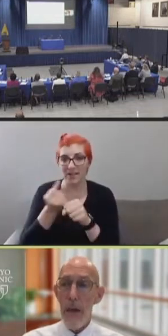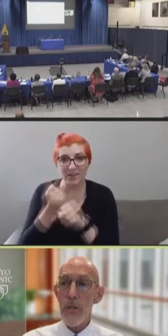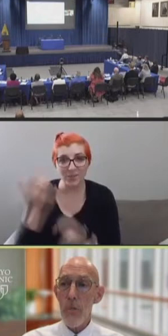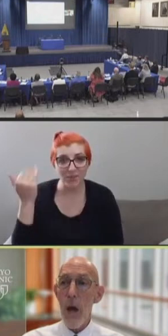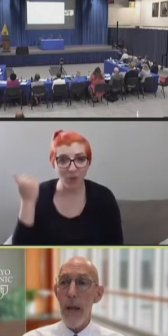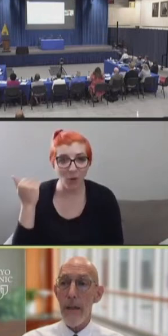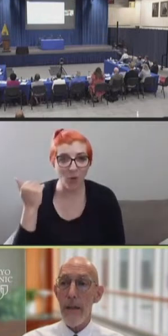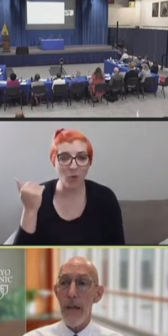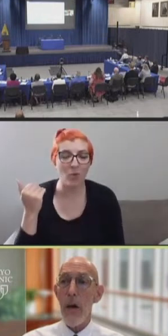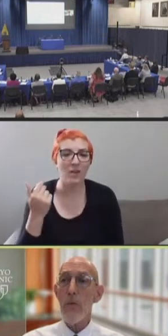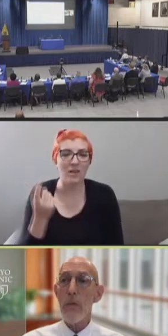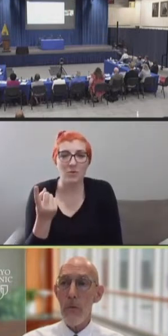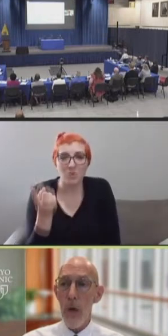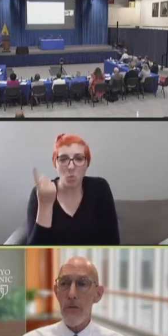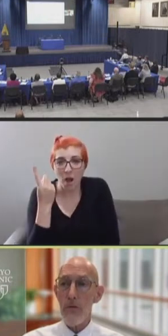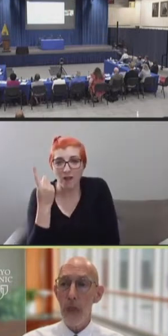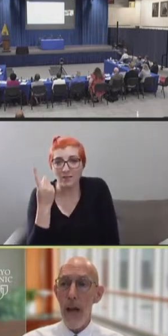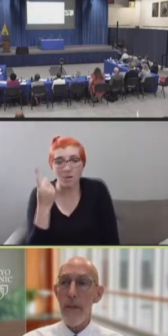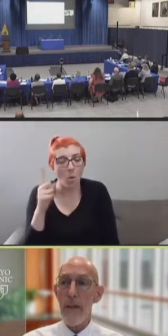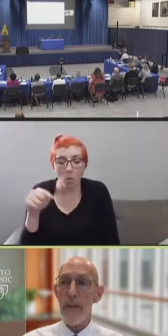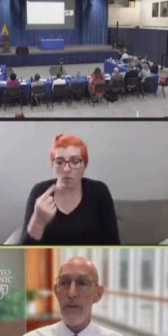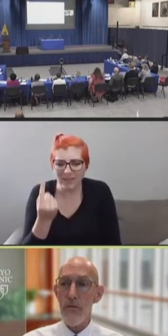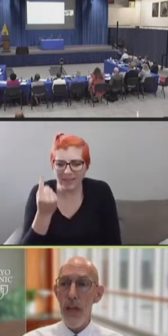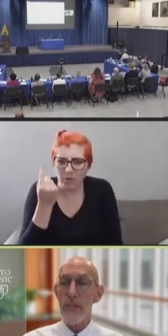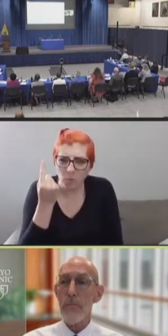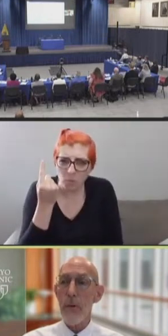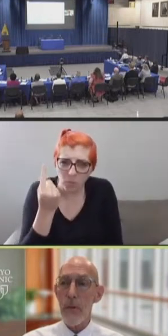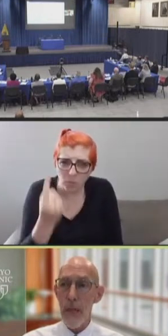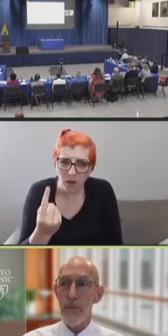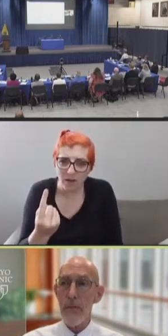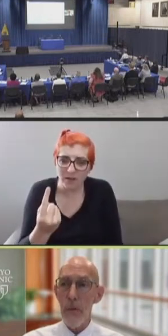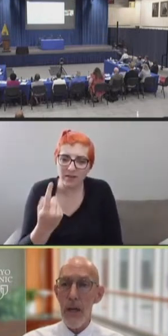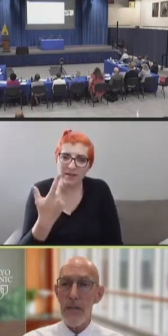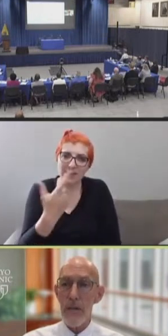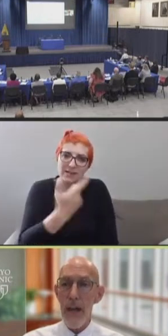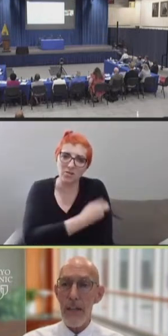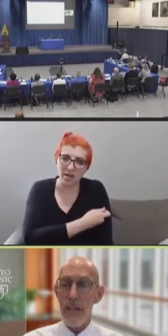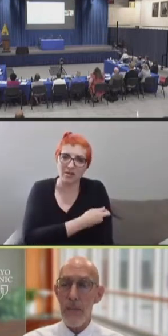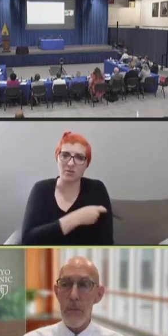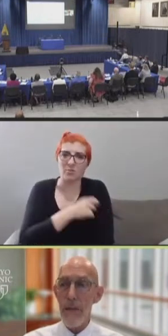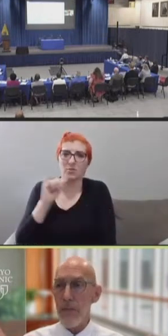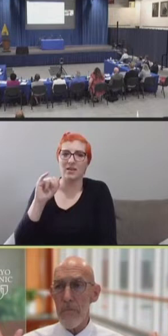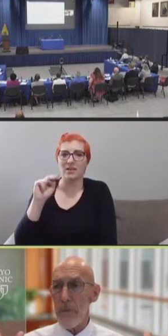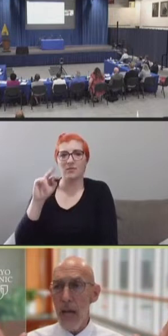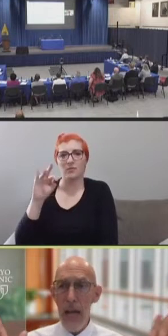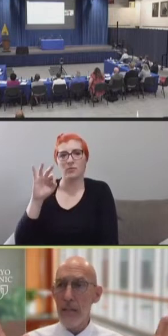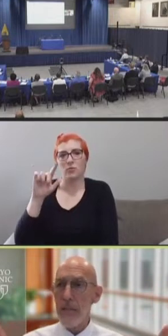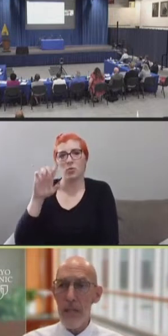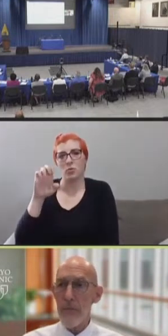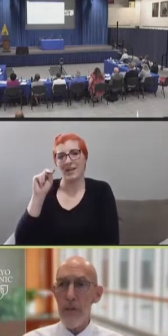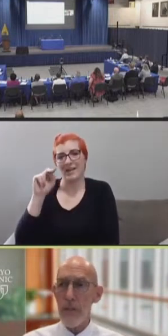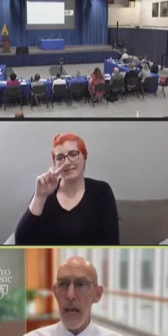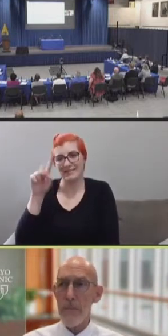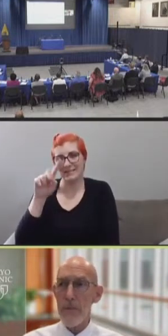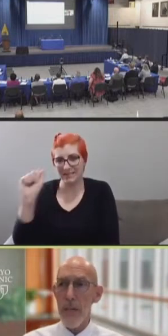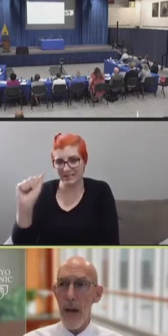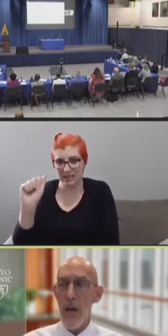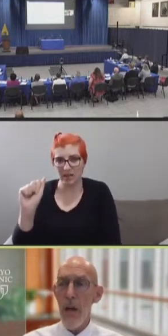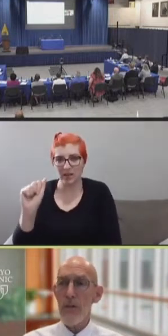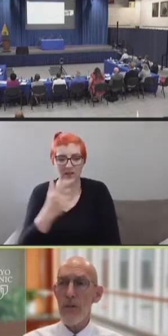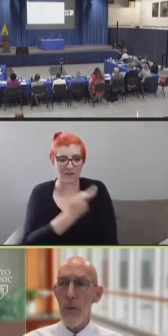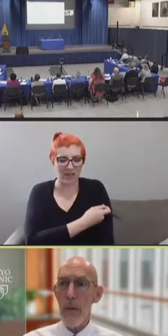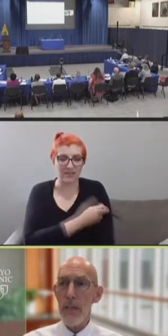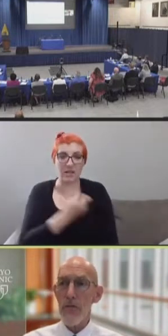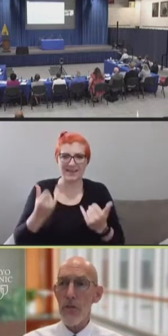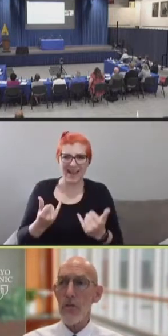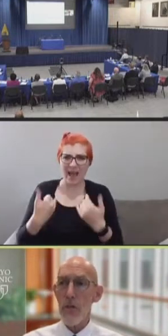there was one and only one trivalent injectable influenza vaccine. We have some 9 different types now